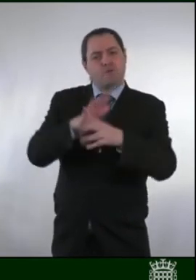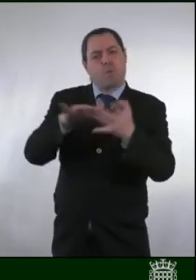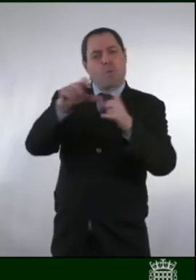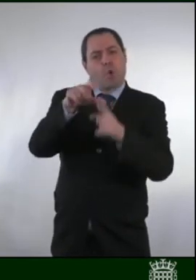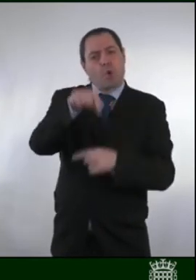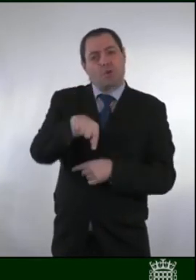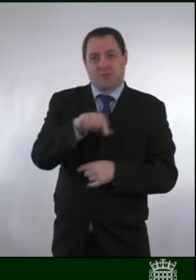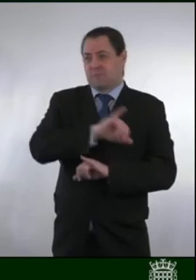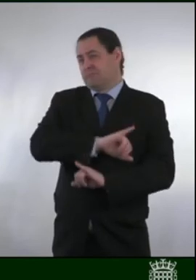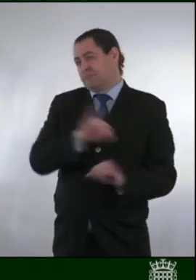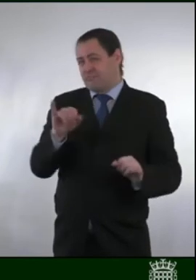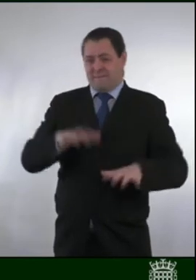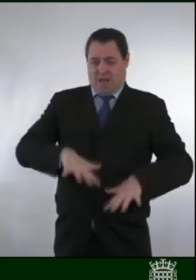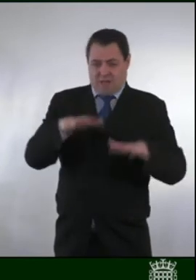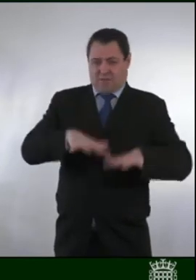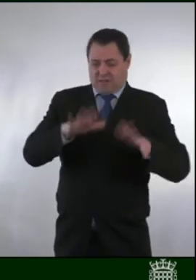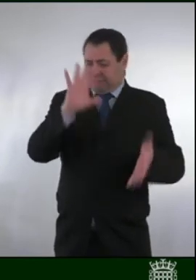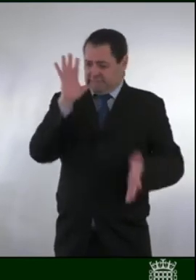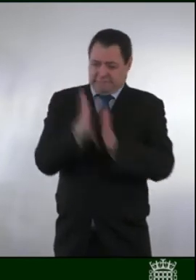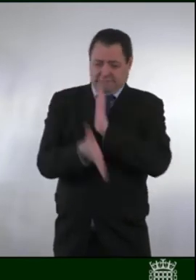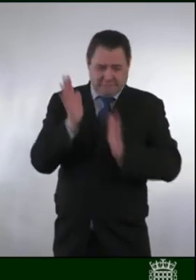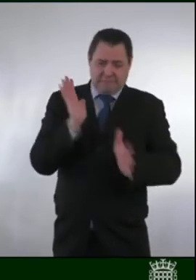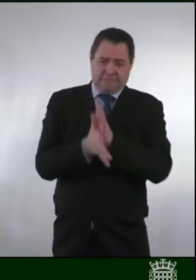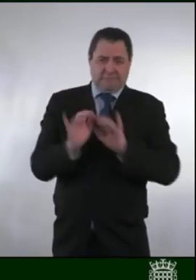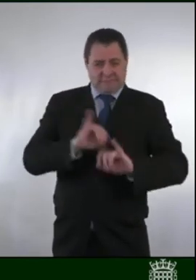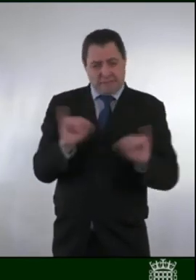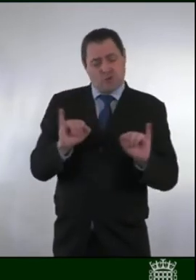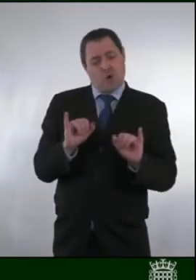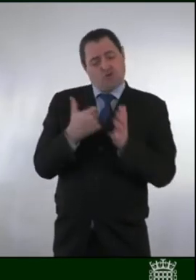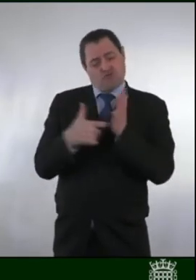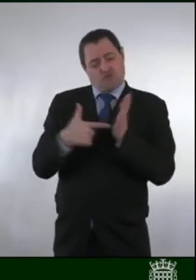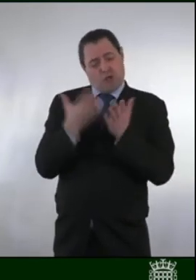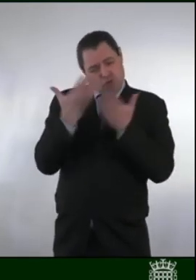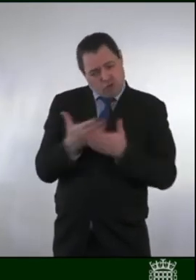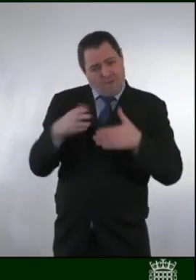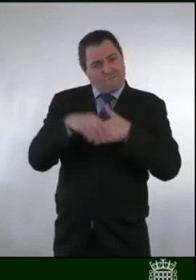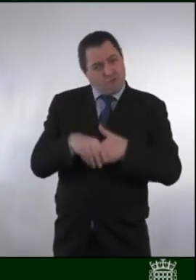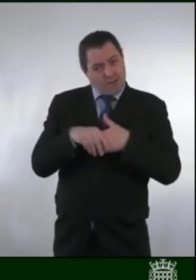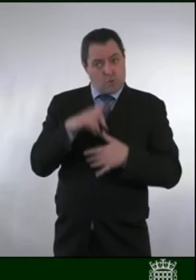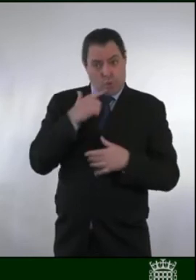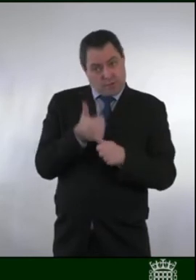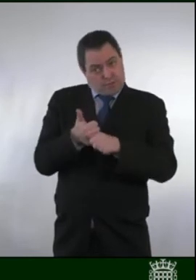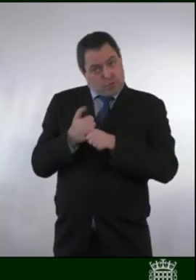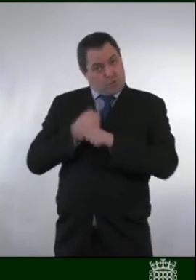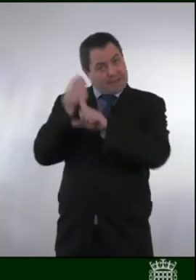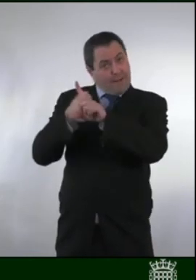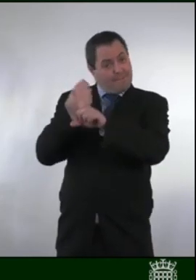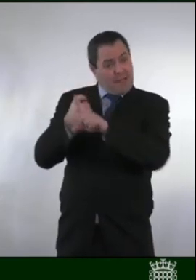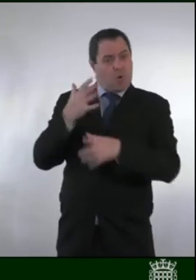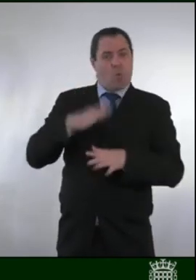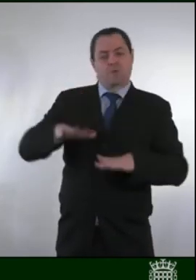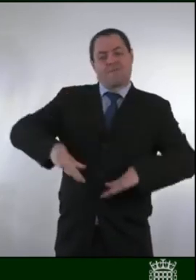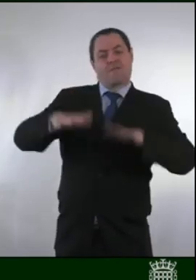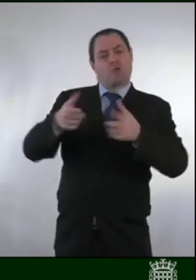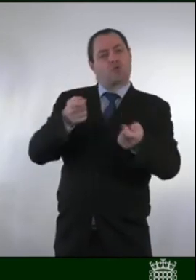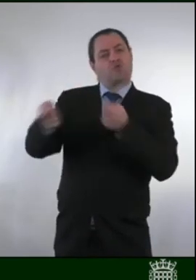disruption and distress that flooding causes. So will my right honourable friend commit my campaign to establish a flood control centre